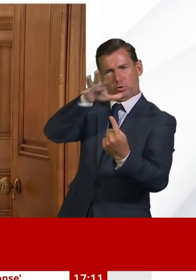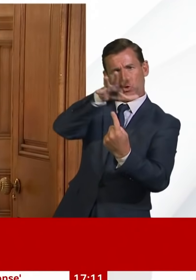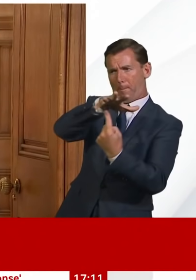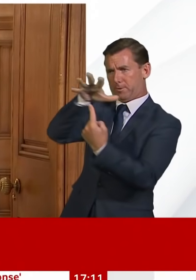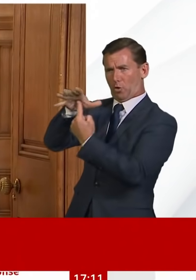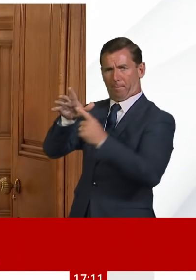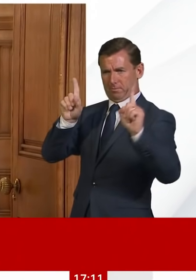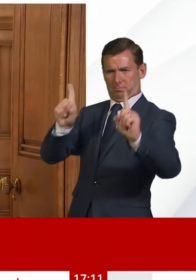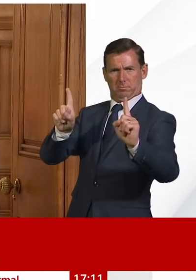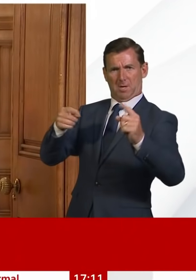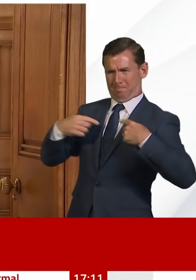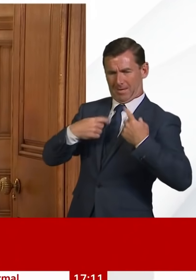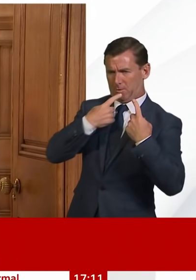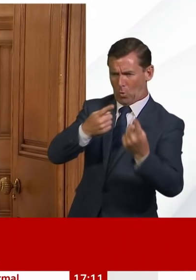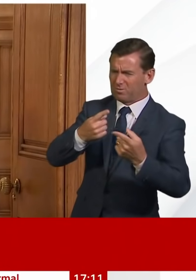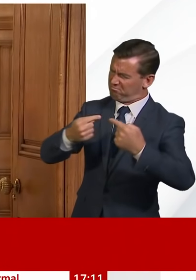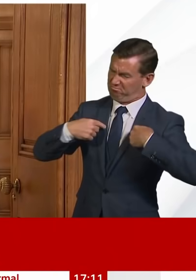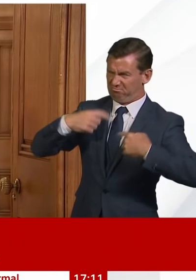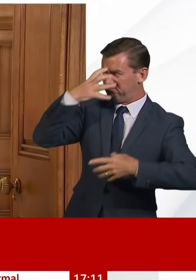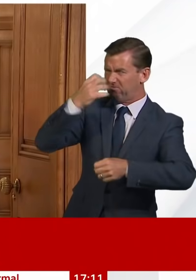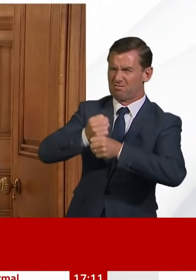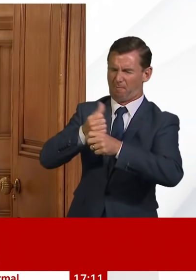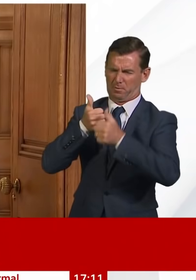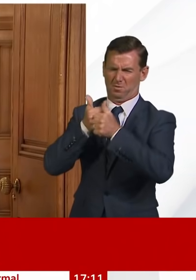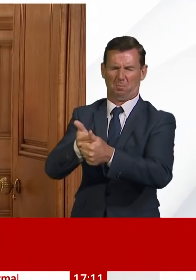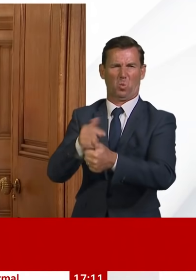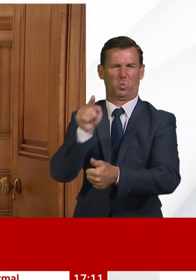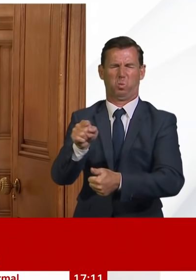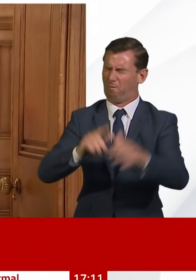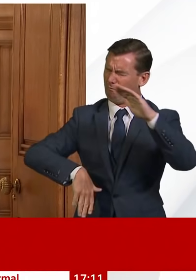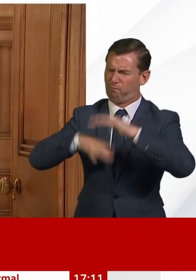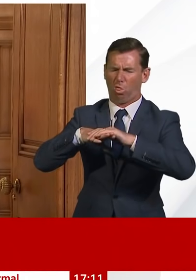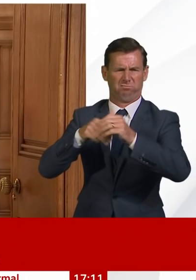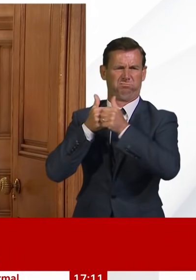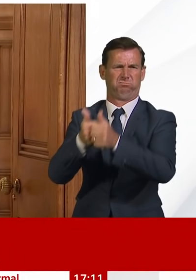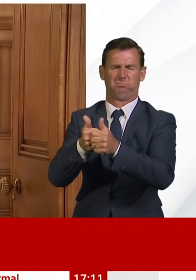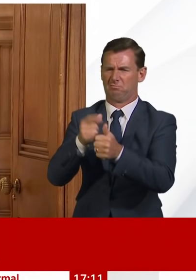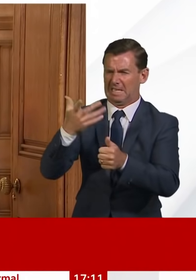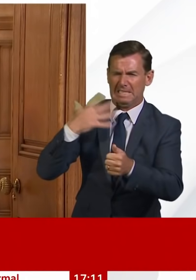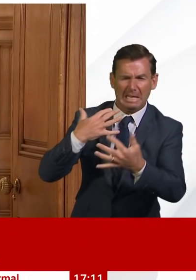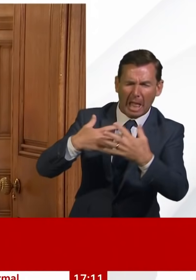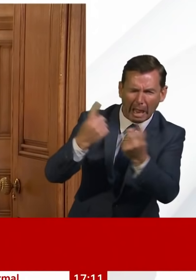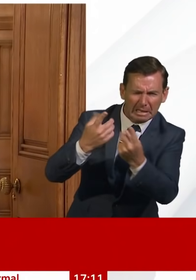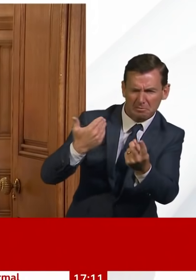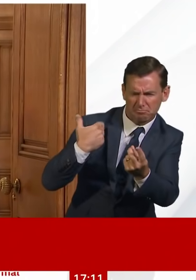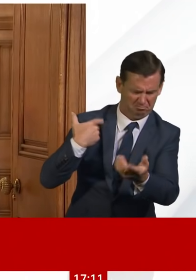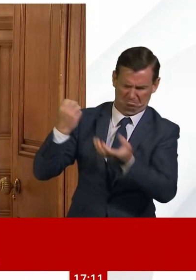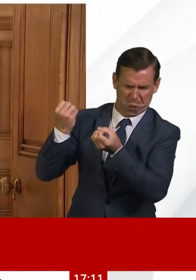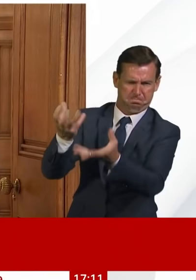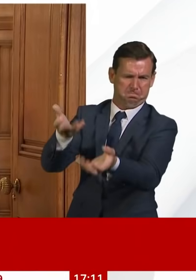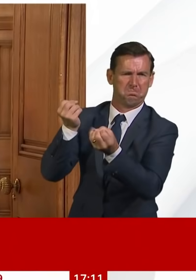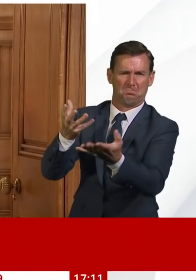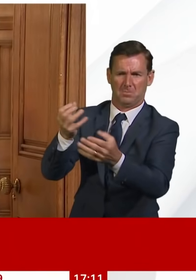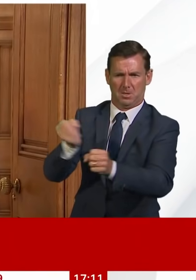them to the hilt and give them every resource that they need to get the best possible chance